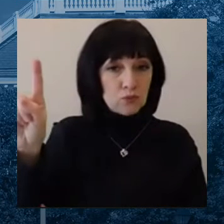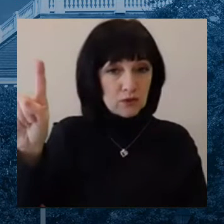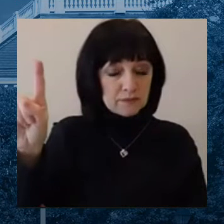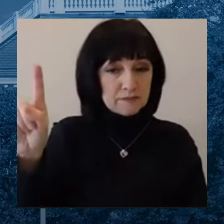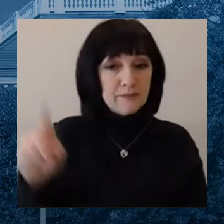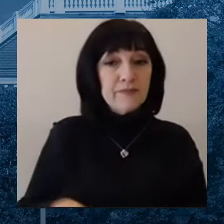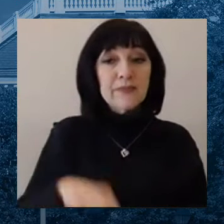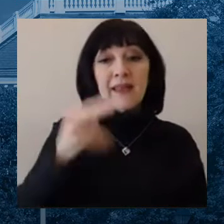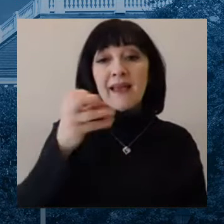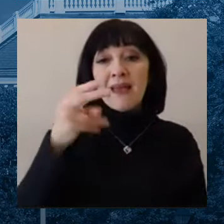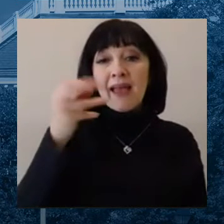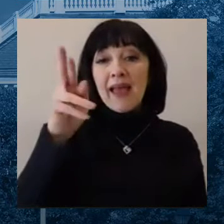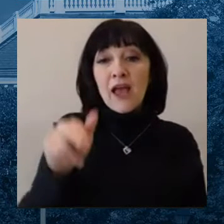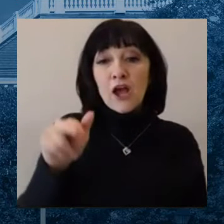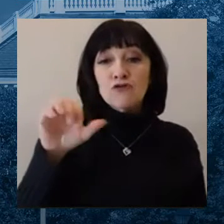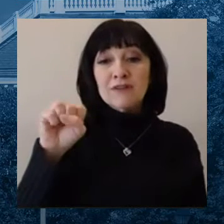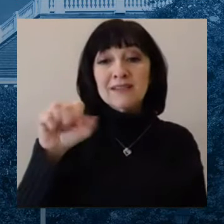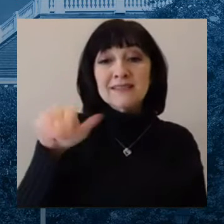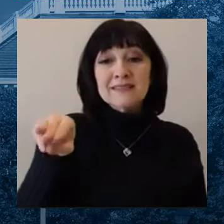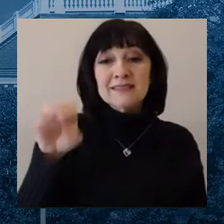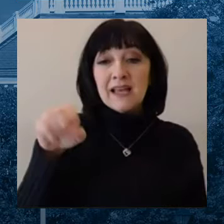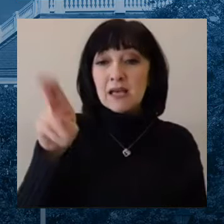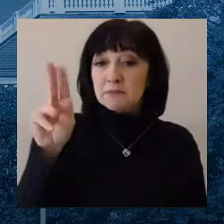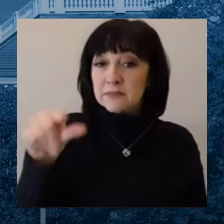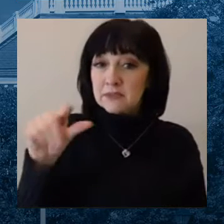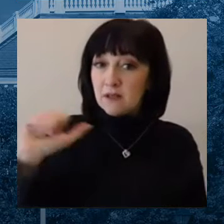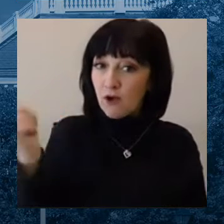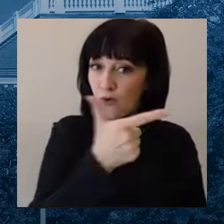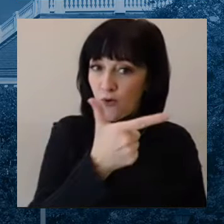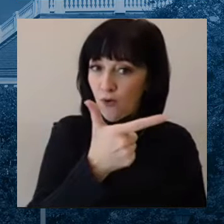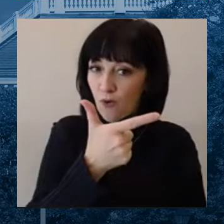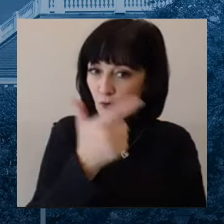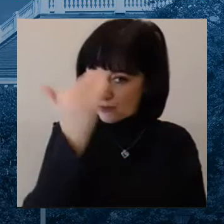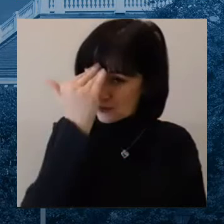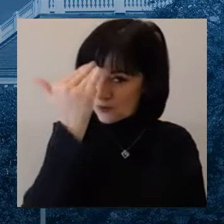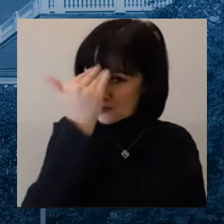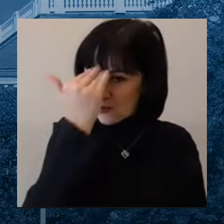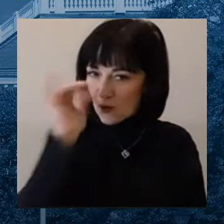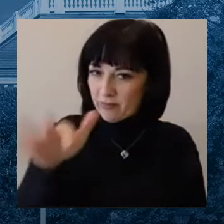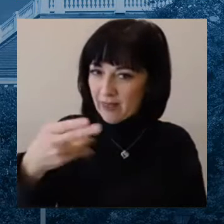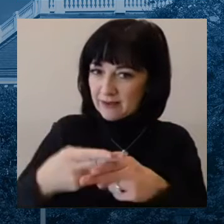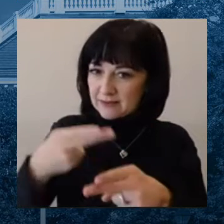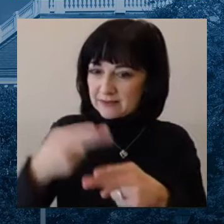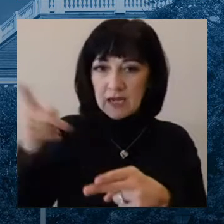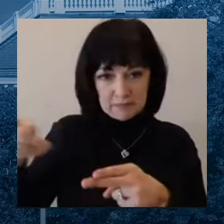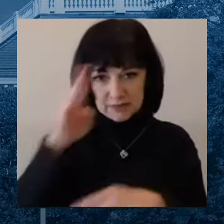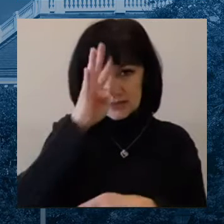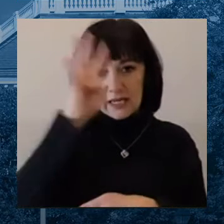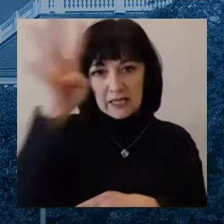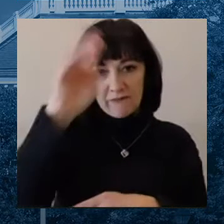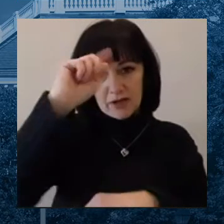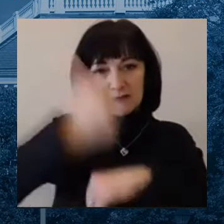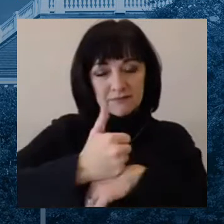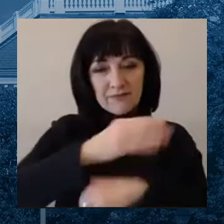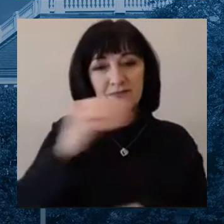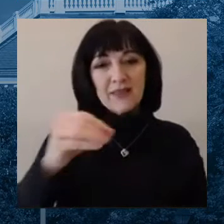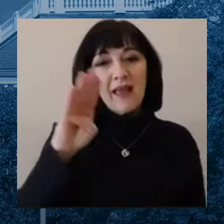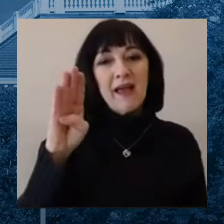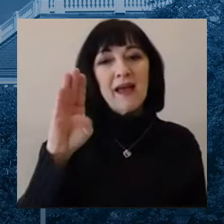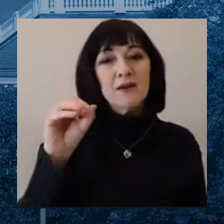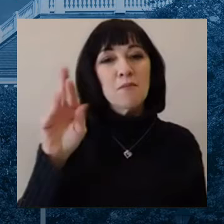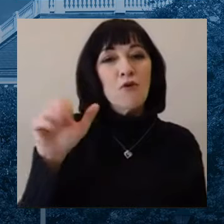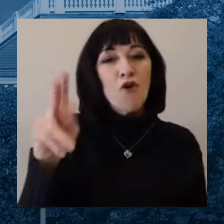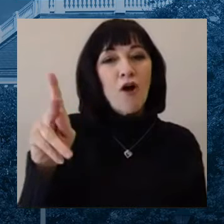the inventor of the cell phone, which I'm sure every one of you have. And of course, Barack Obama, the first